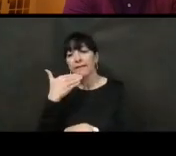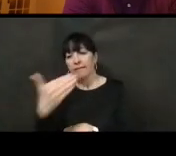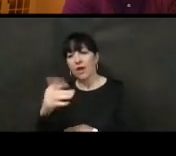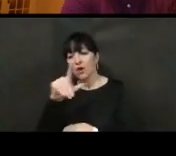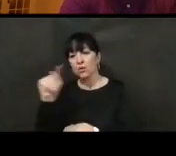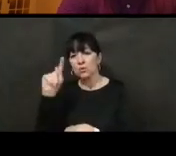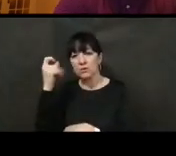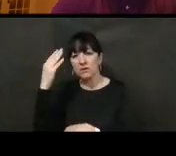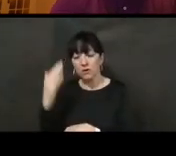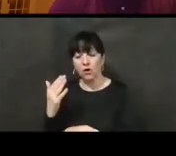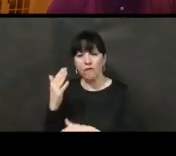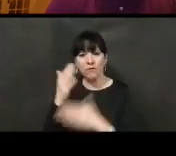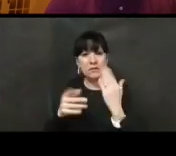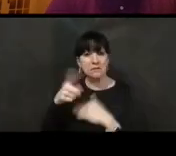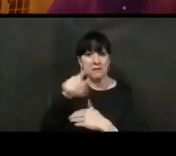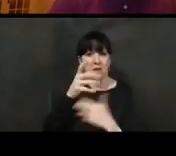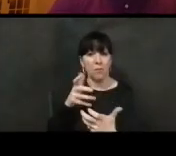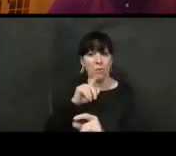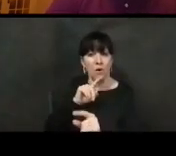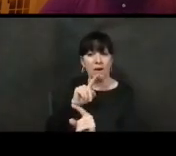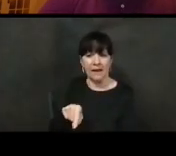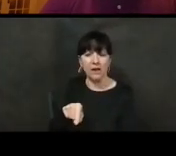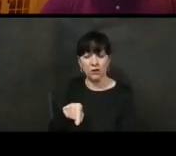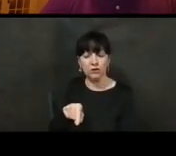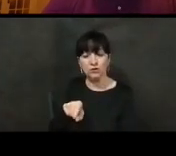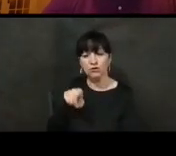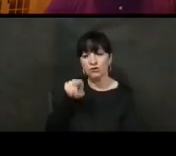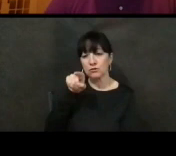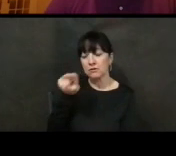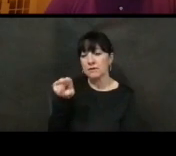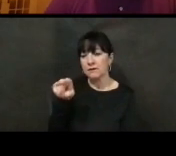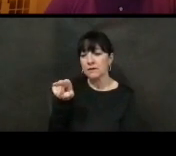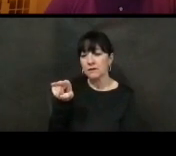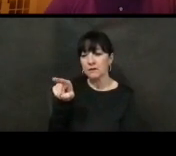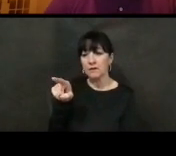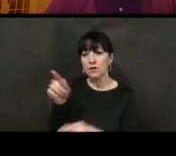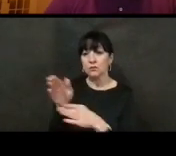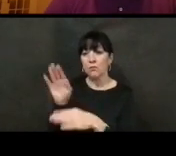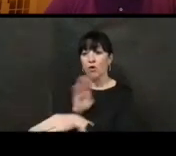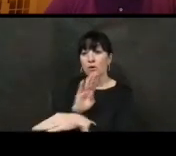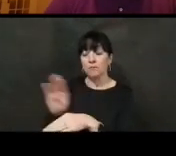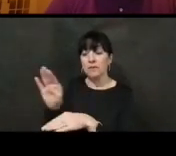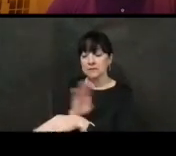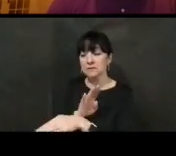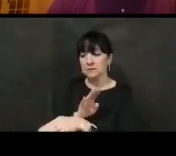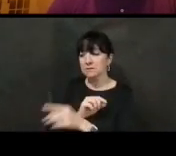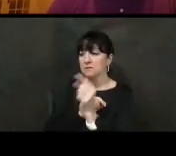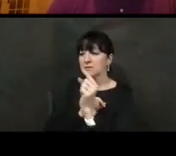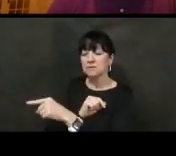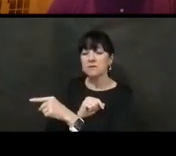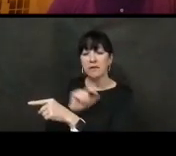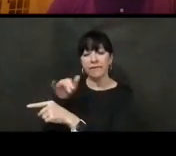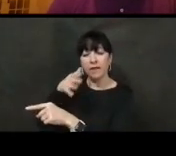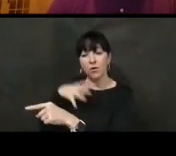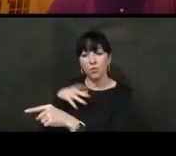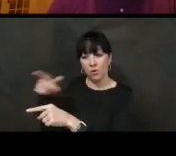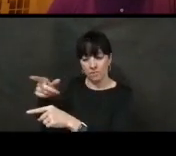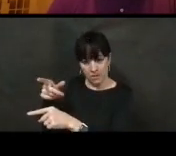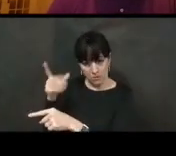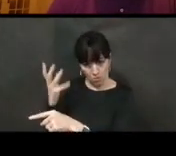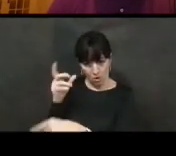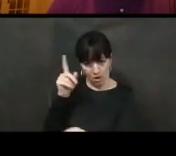respond to this. Maybe Damian starts, but Jane Bowen in the Facebook comments asks, will childcare centers